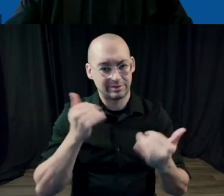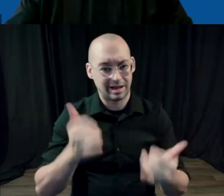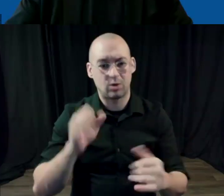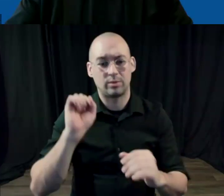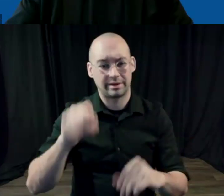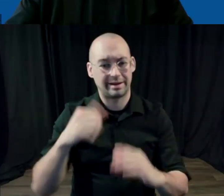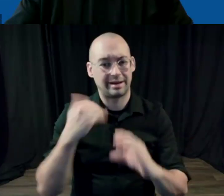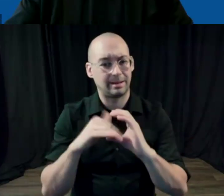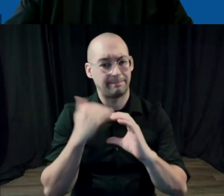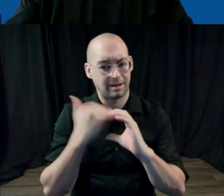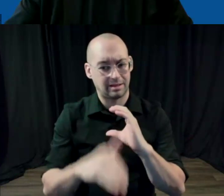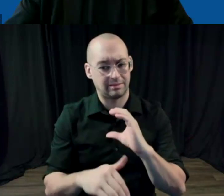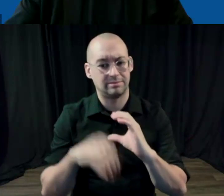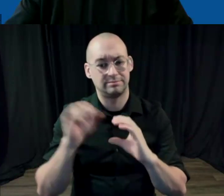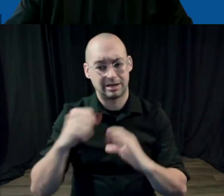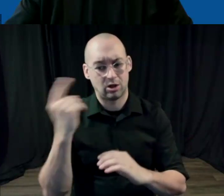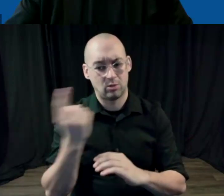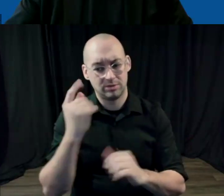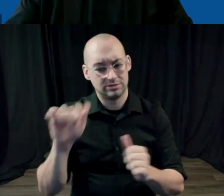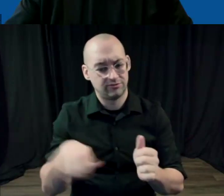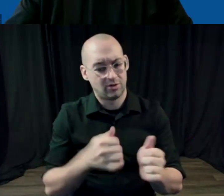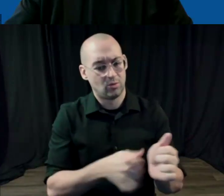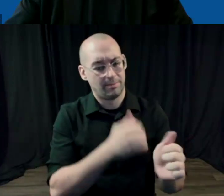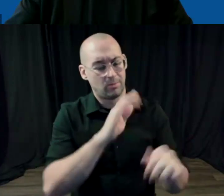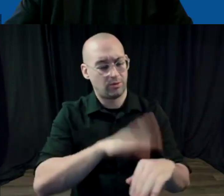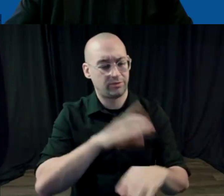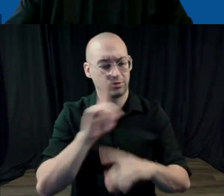us, and we can always follow up on any of these questions.